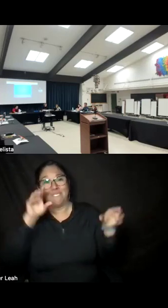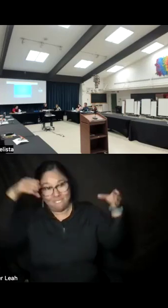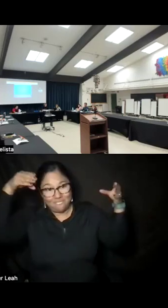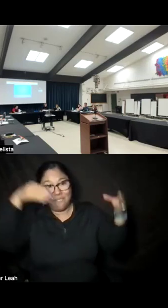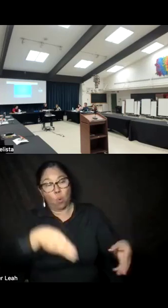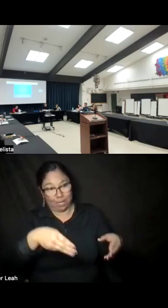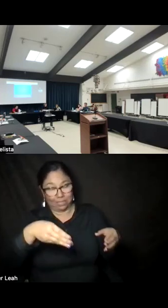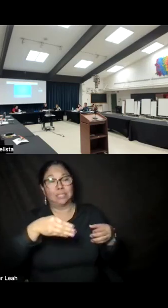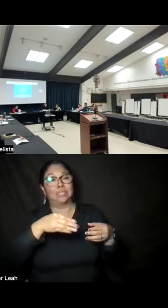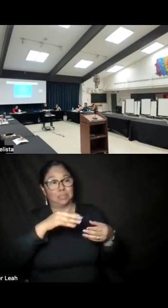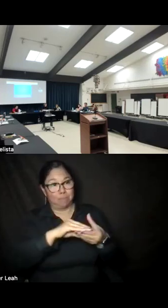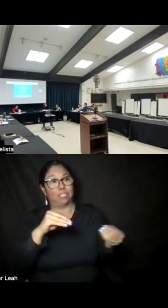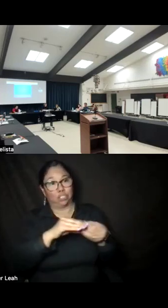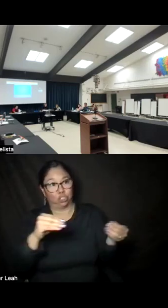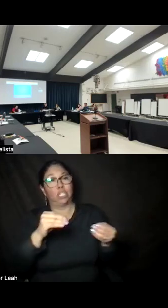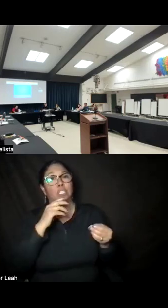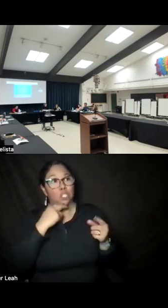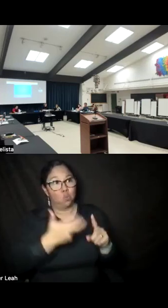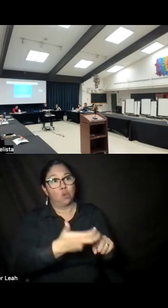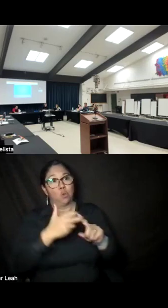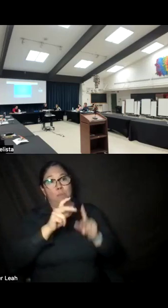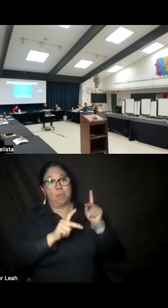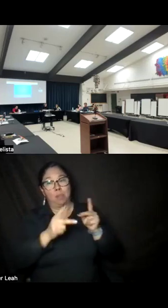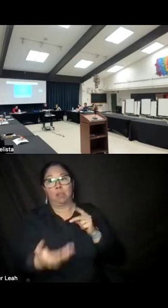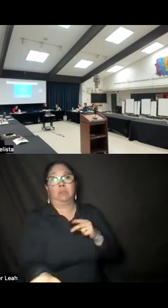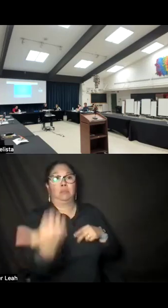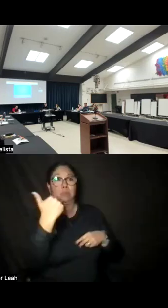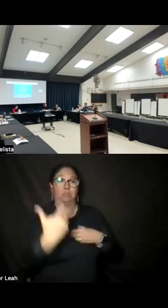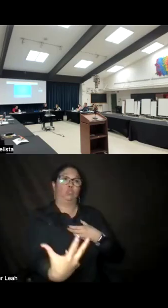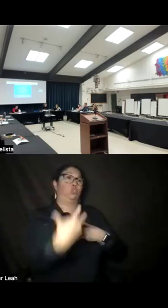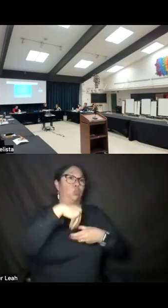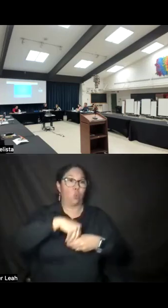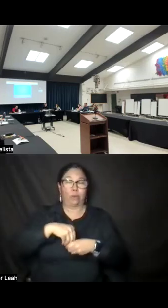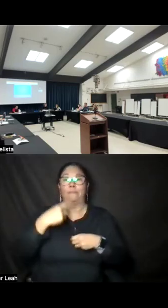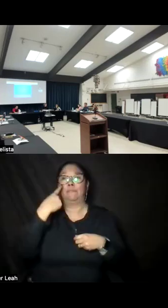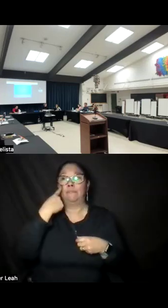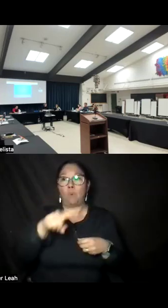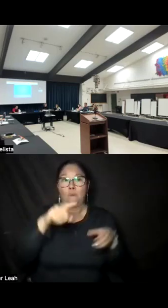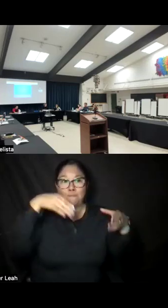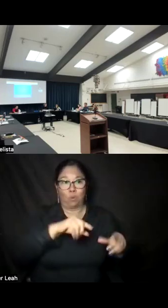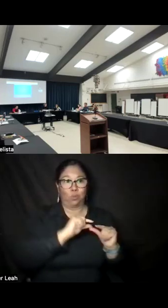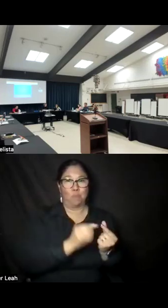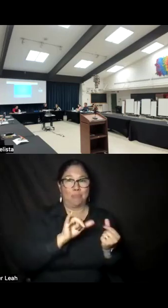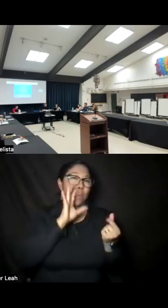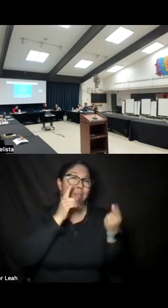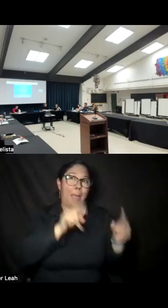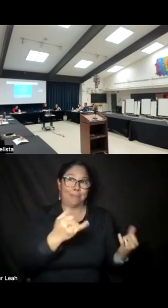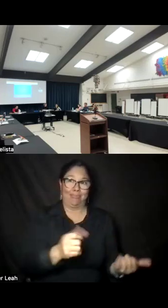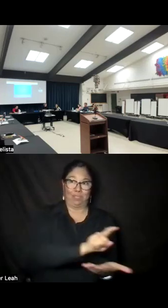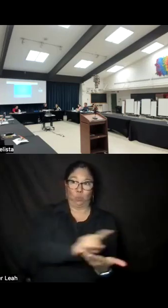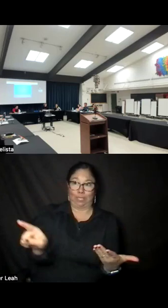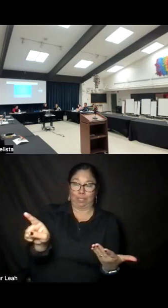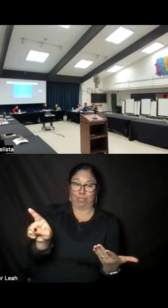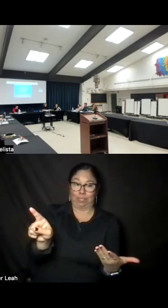out to recruit volunteers for focus groups. That will happen this week. And then once we have the names